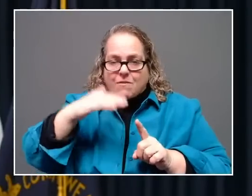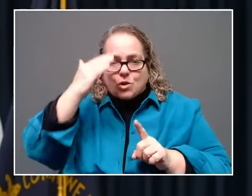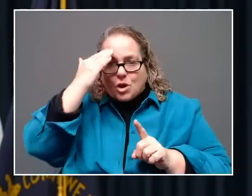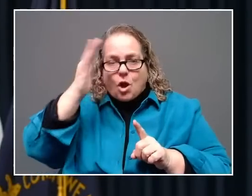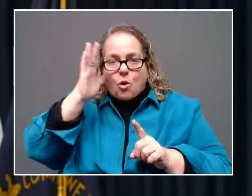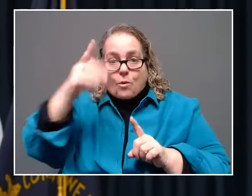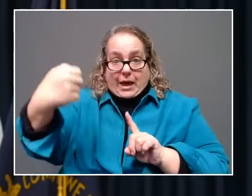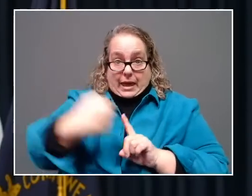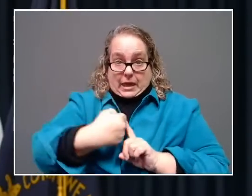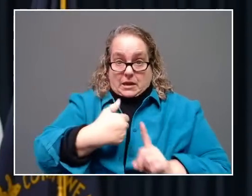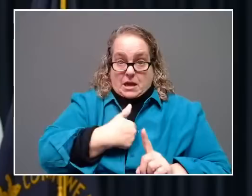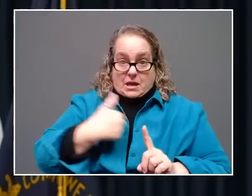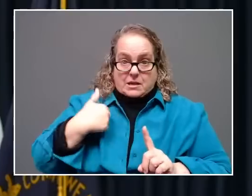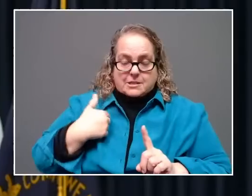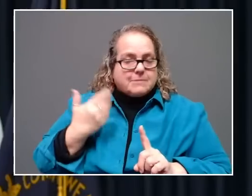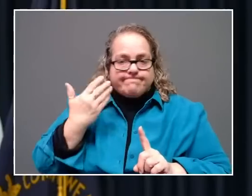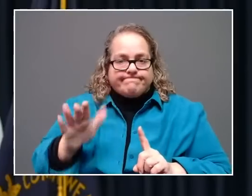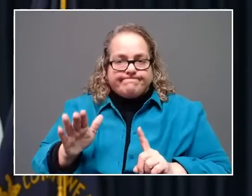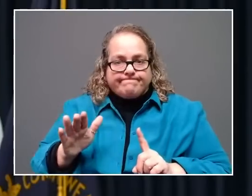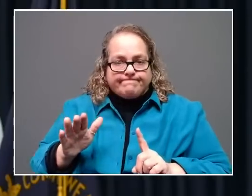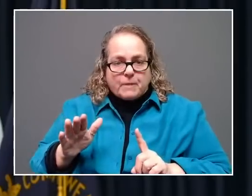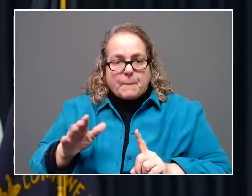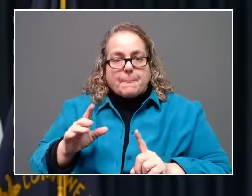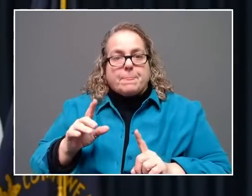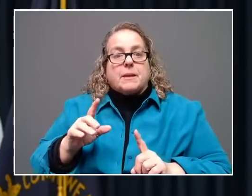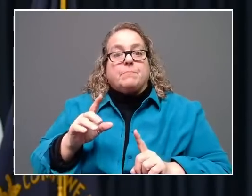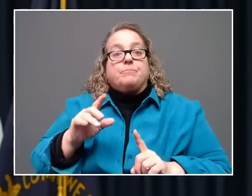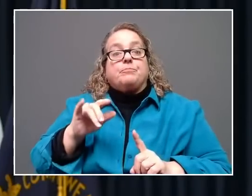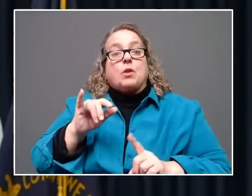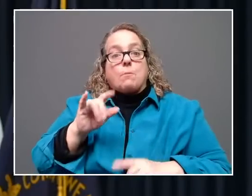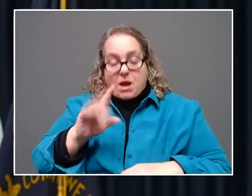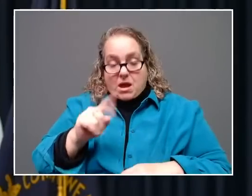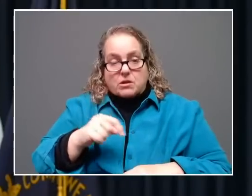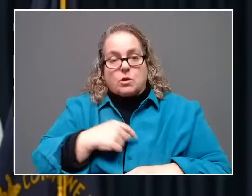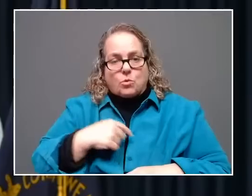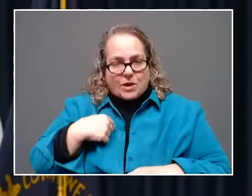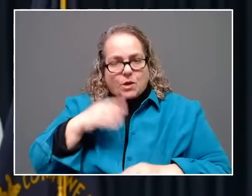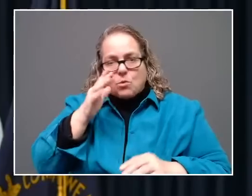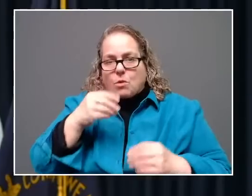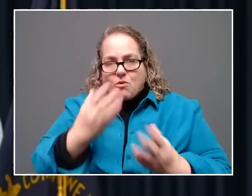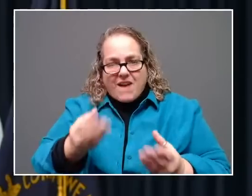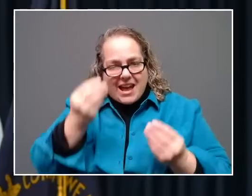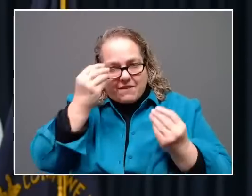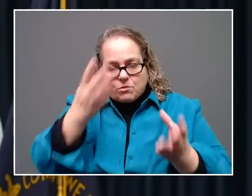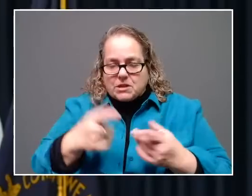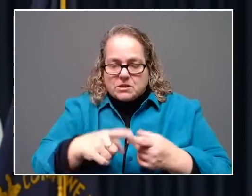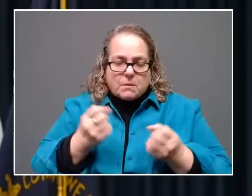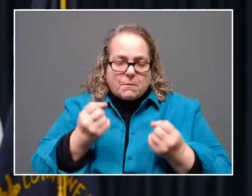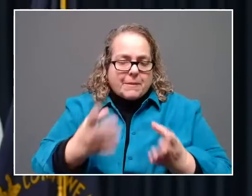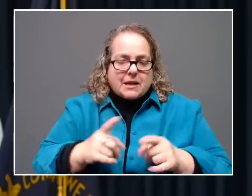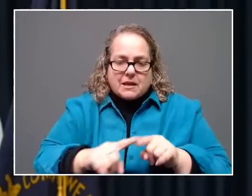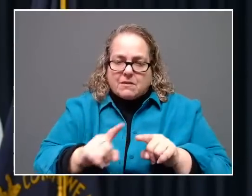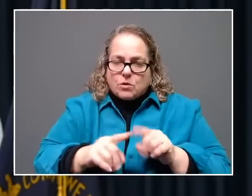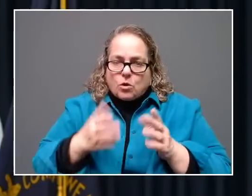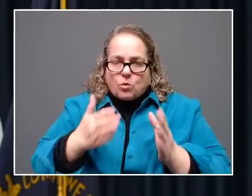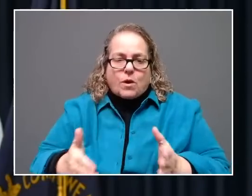here and until it's impacting us. But we're gonna provide information in many ways. What goes on the